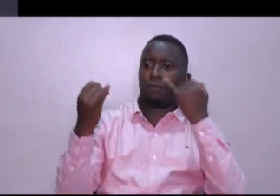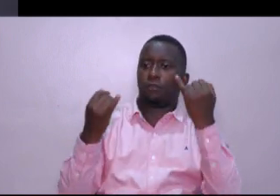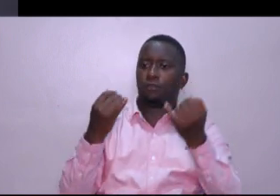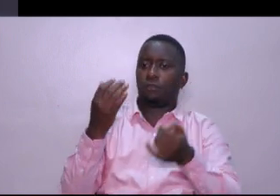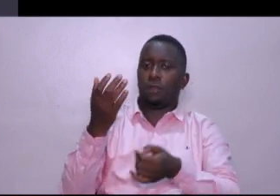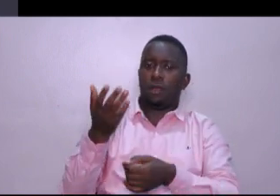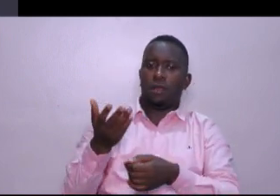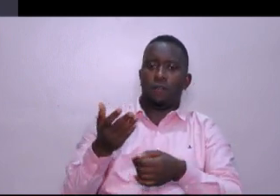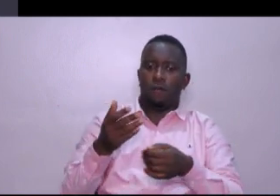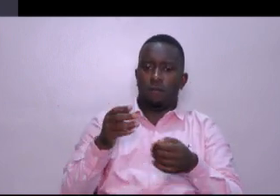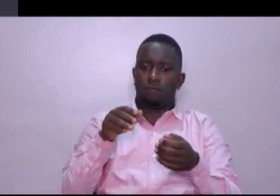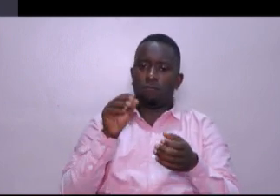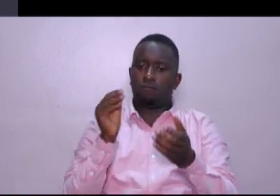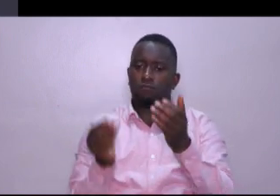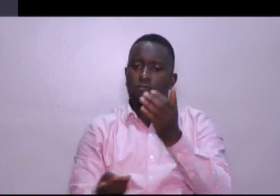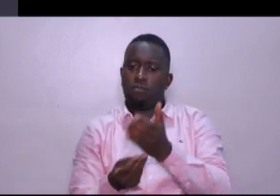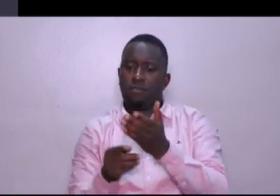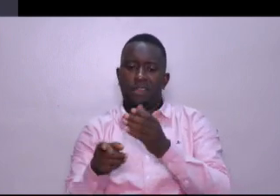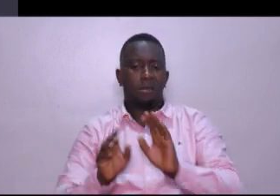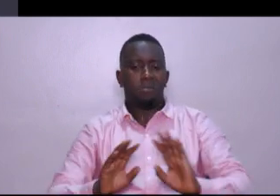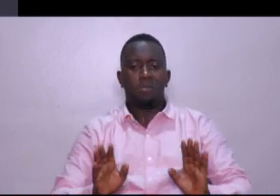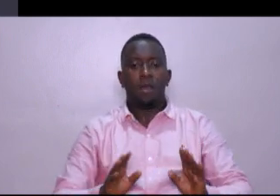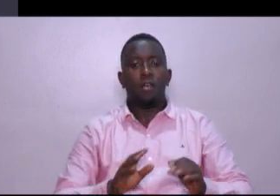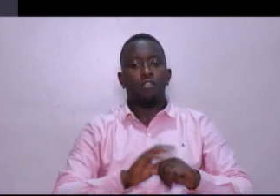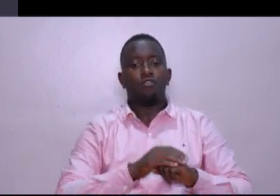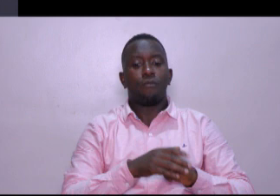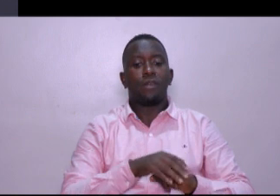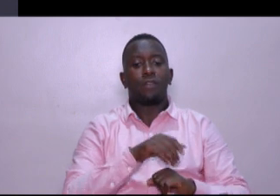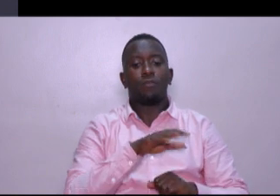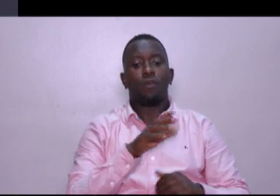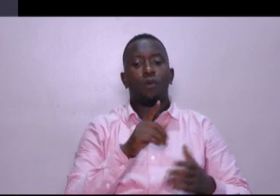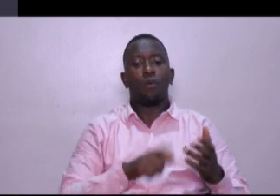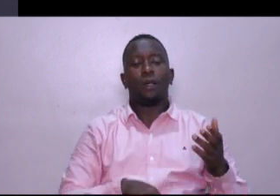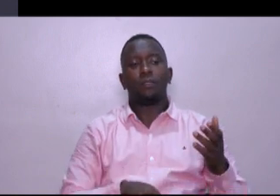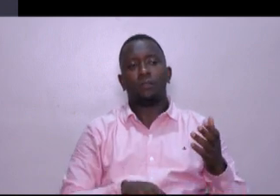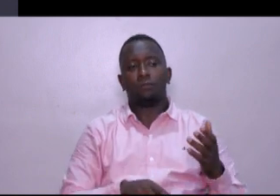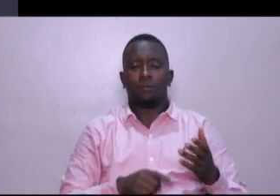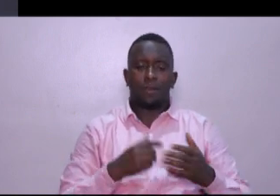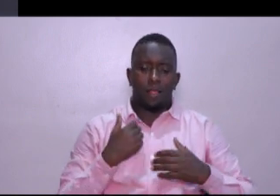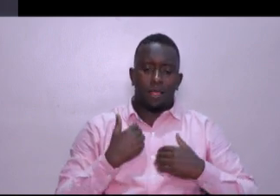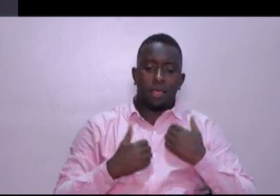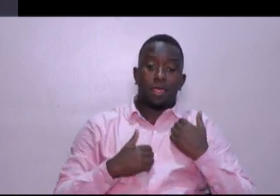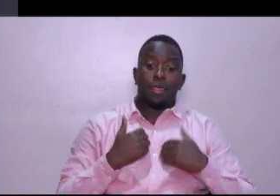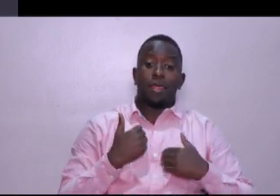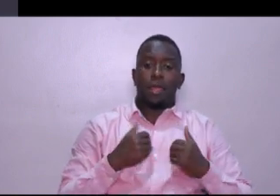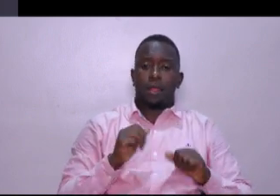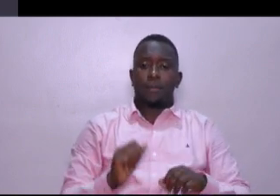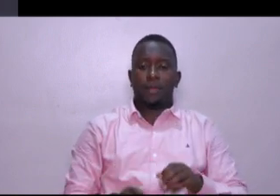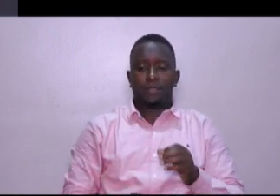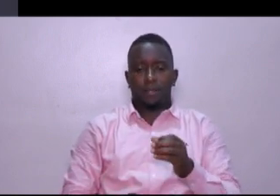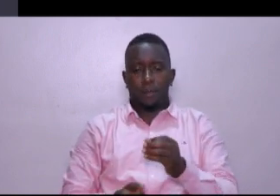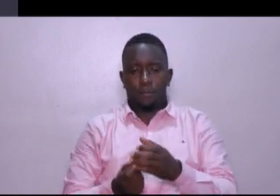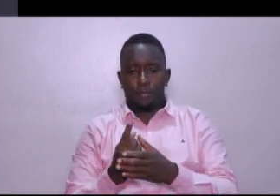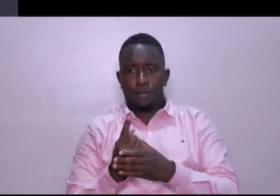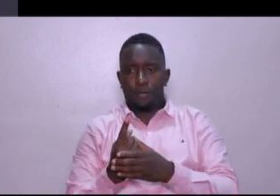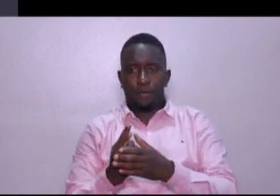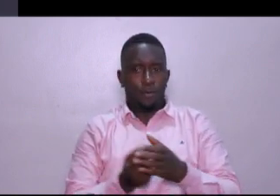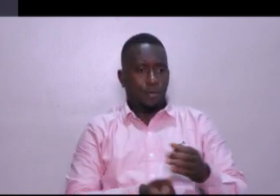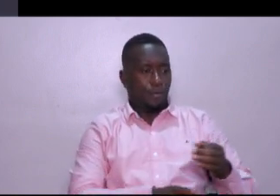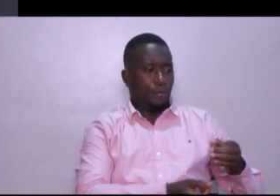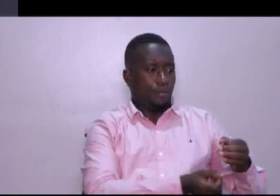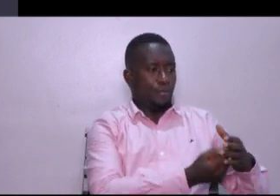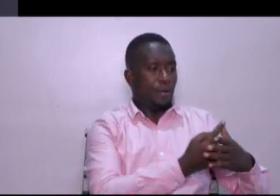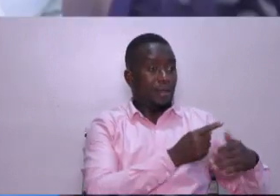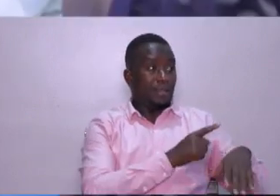to be there, written there. To make it enticing, it has to pop up and then at a mention of